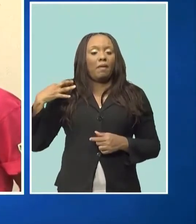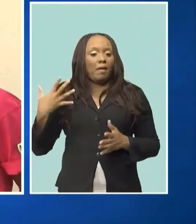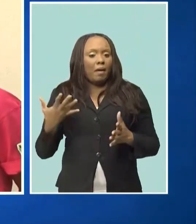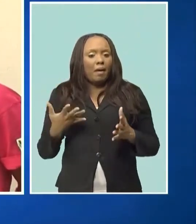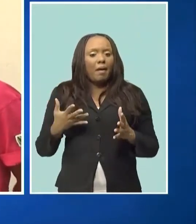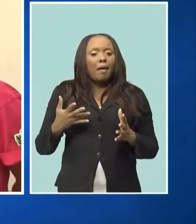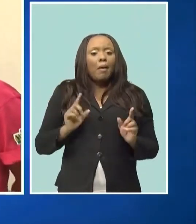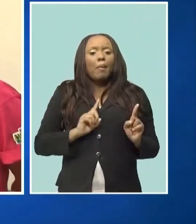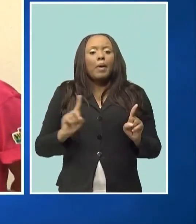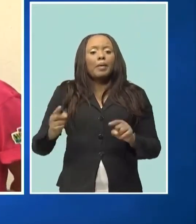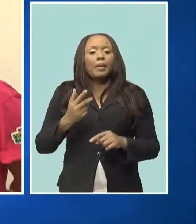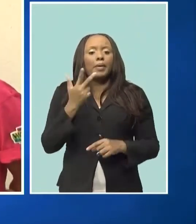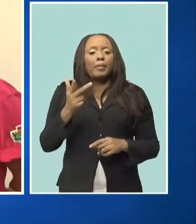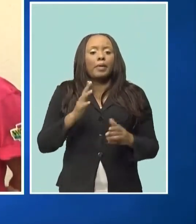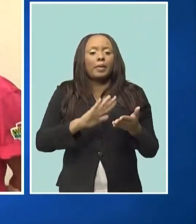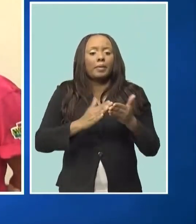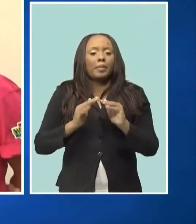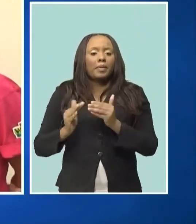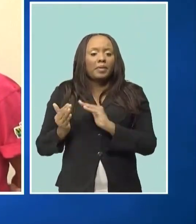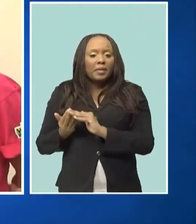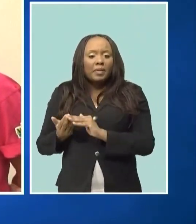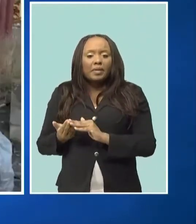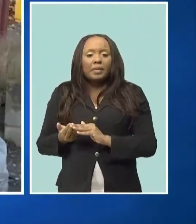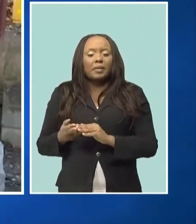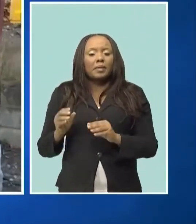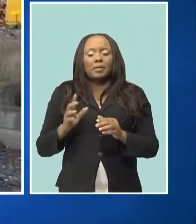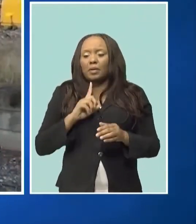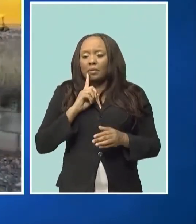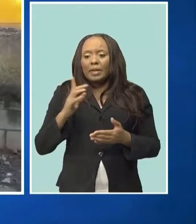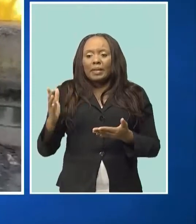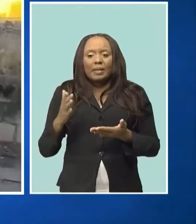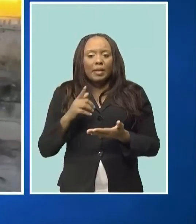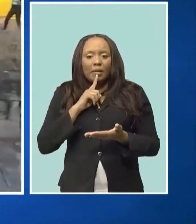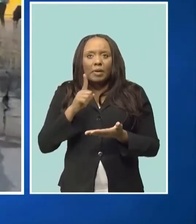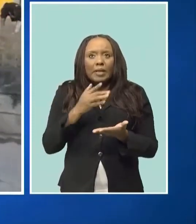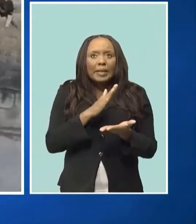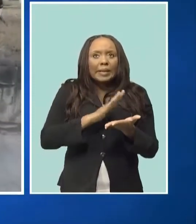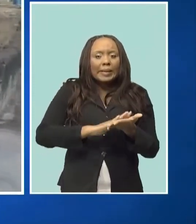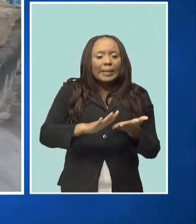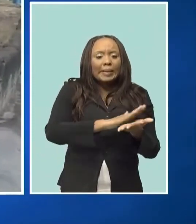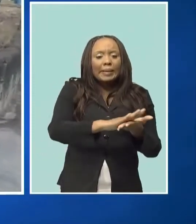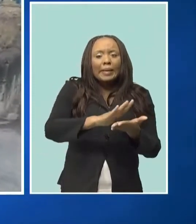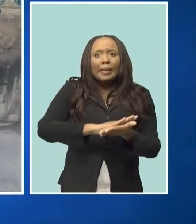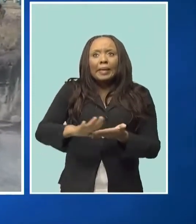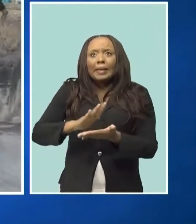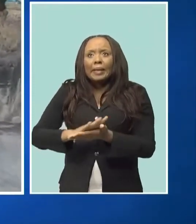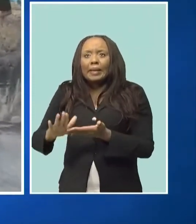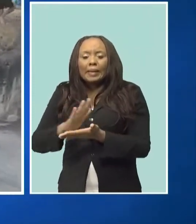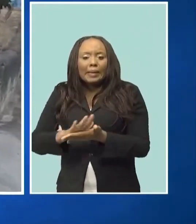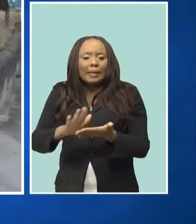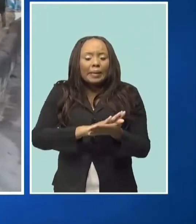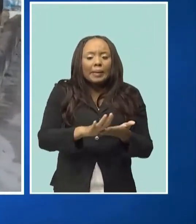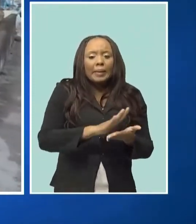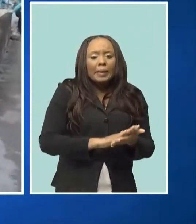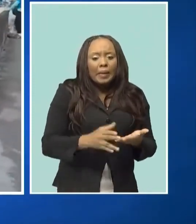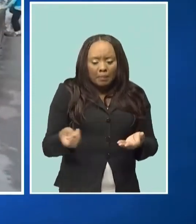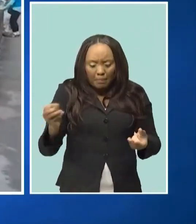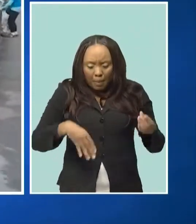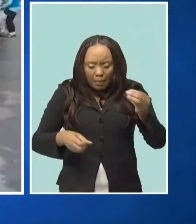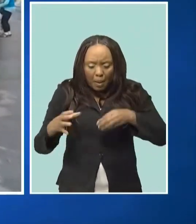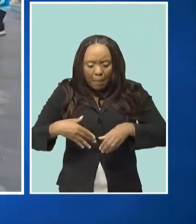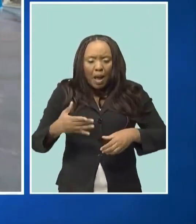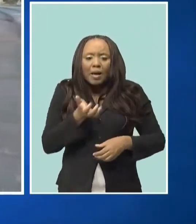St. George, to remove litter from the streets. Business Development and Communications Manager with ProSource, Janelle